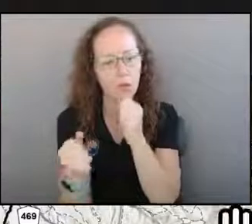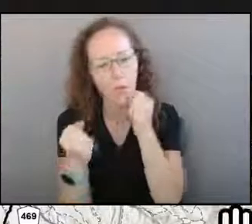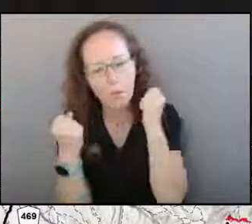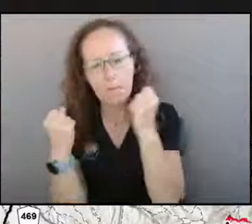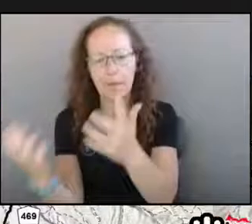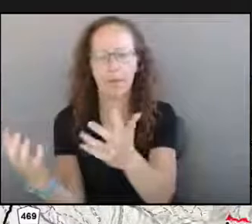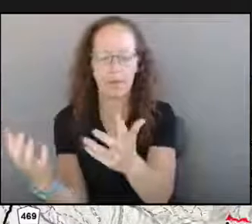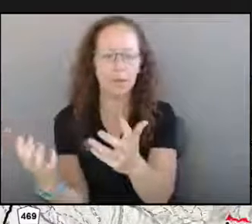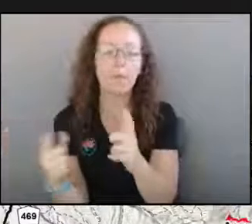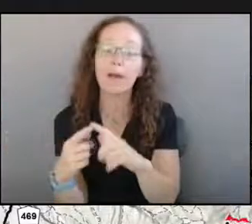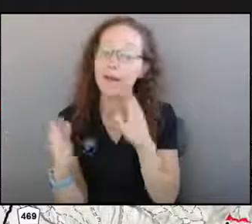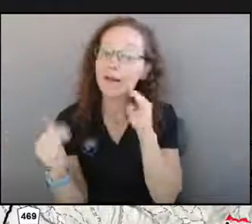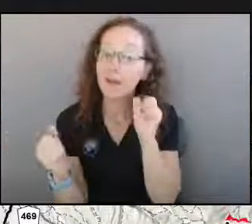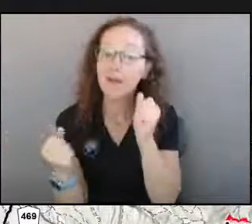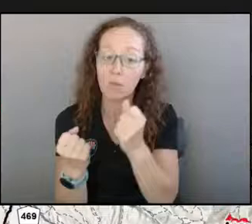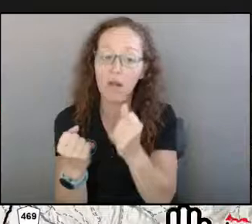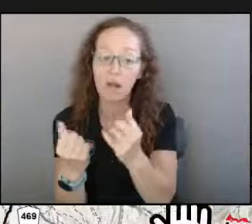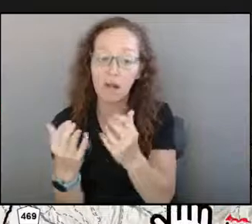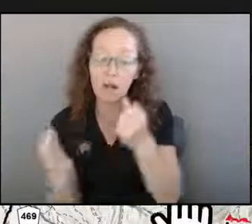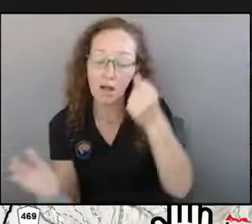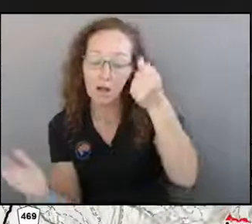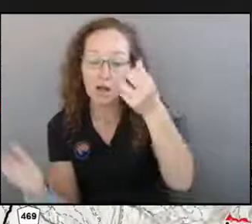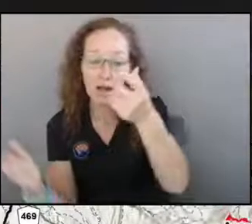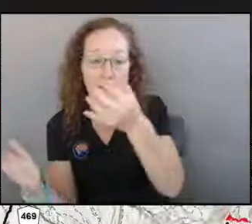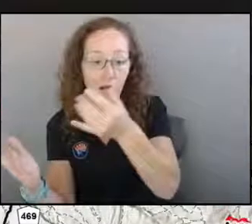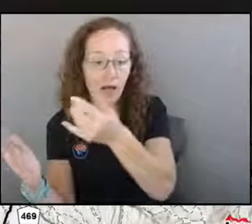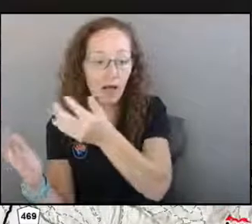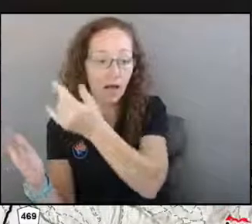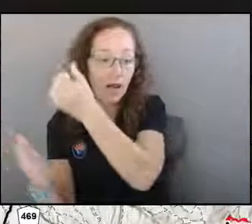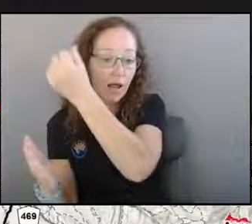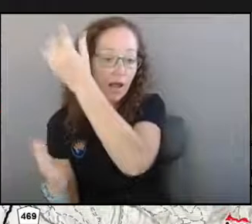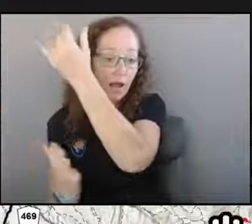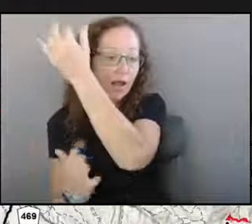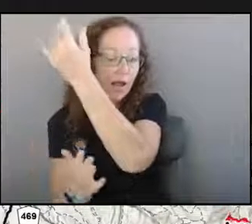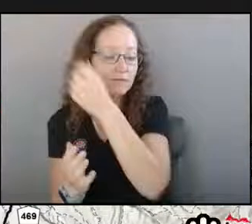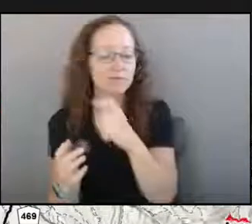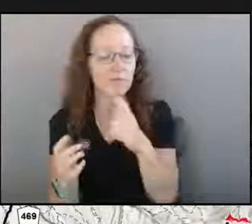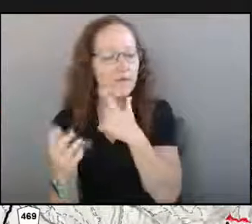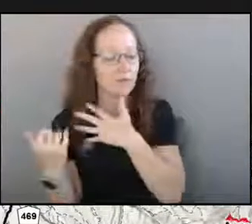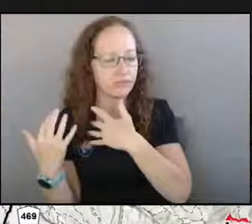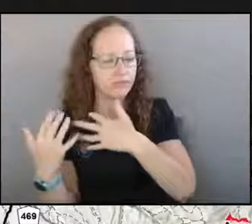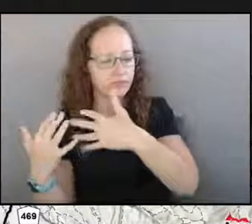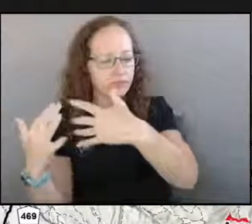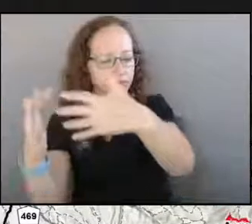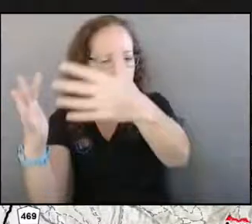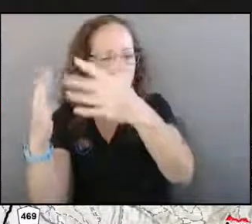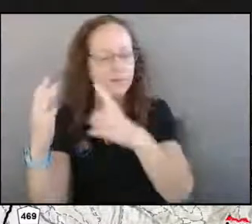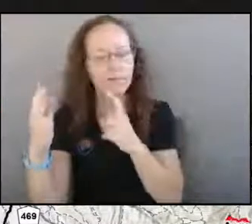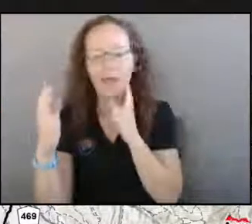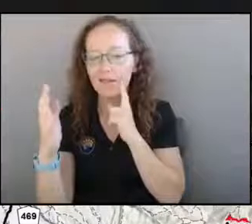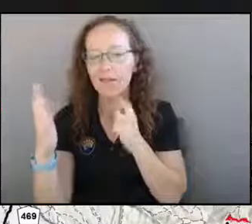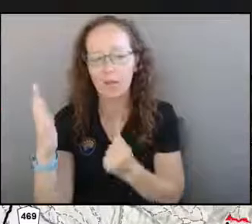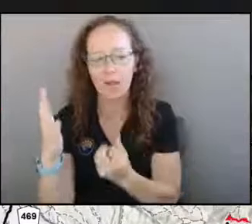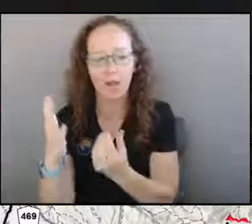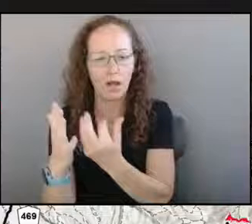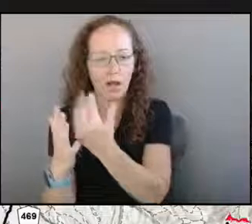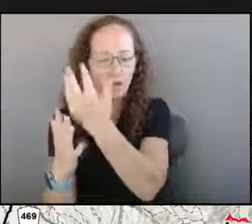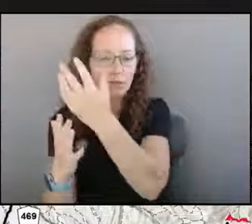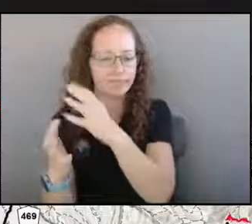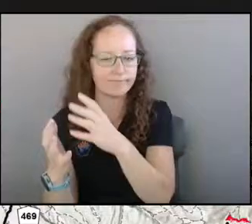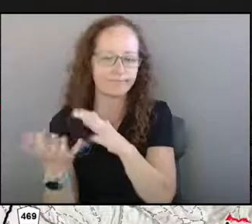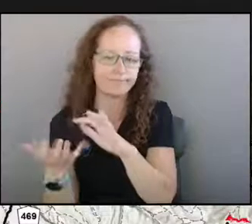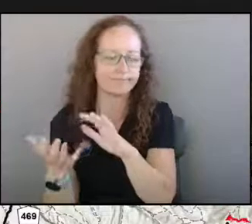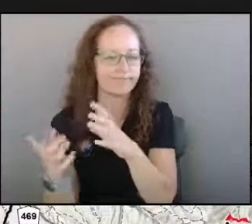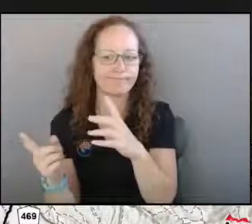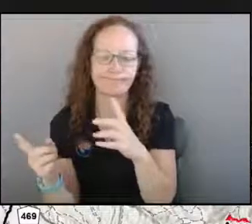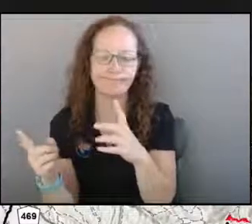going to continue to back into that wind up the slopes and create havoc back in that area as it